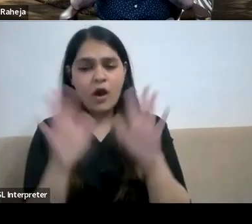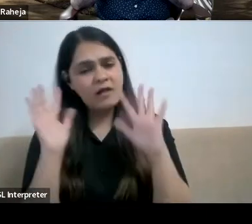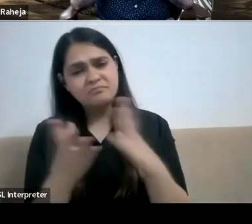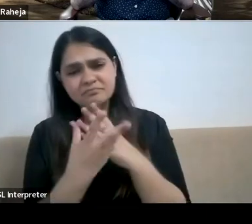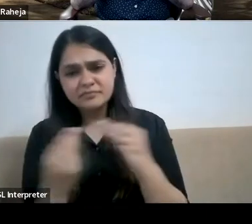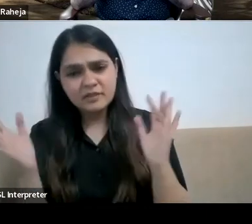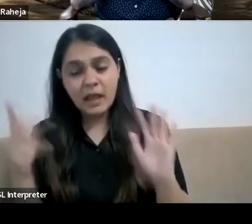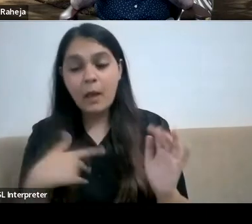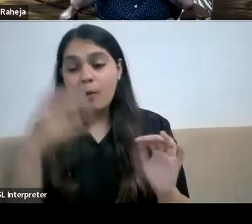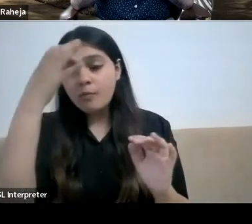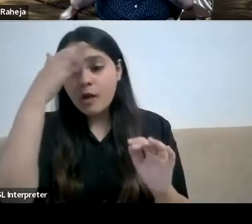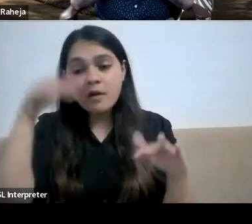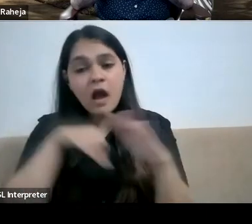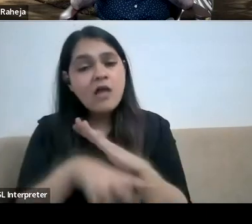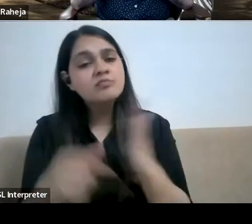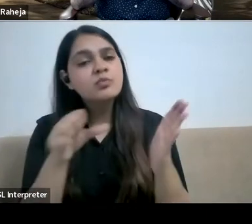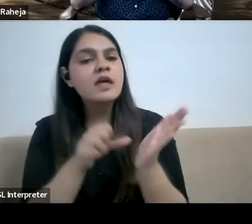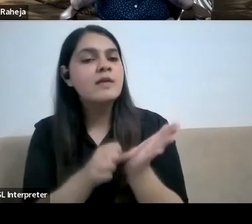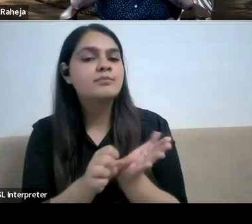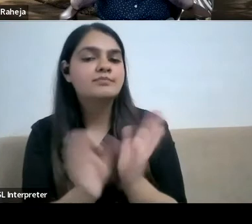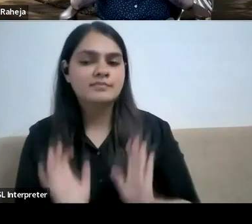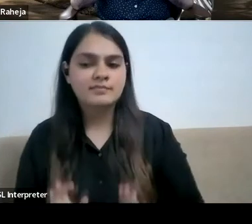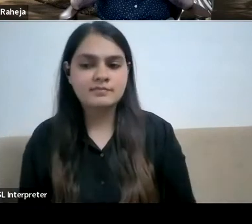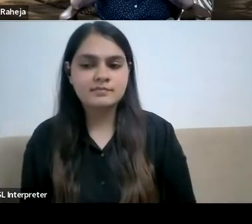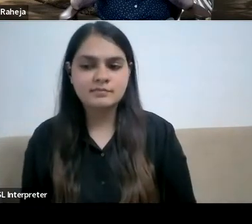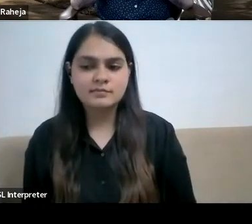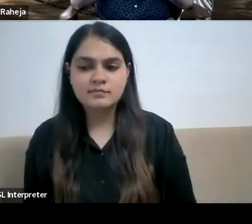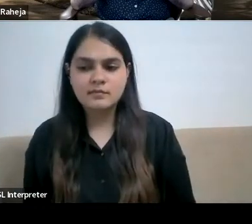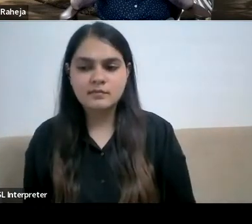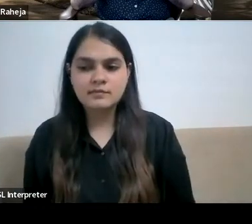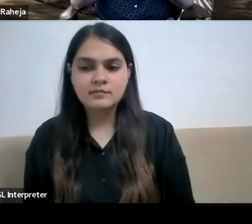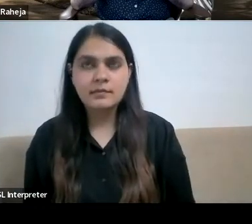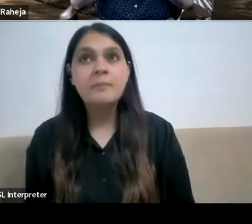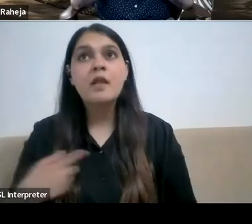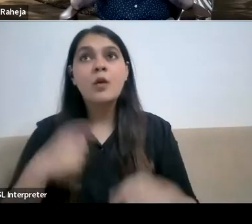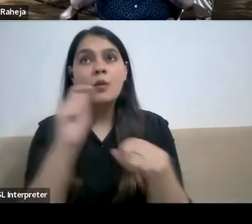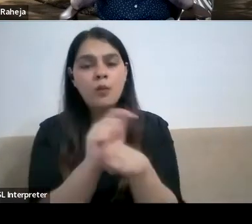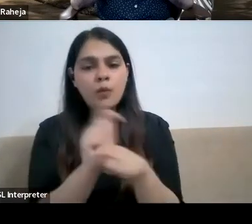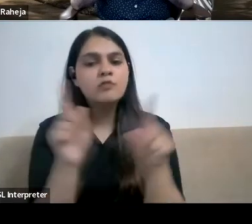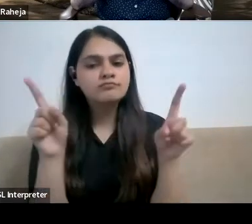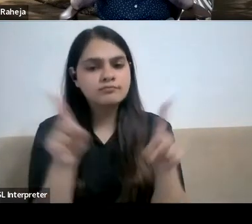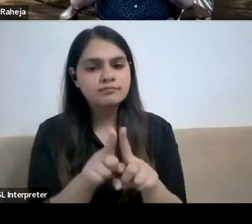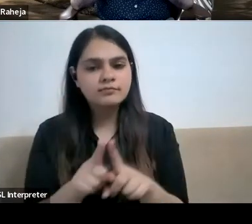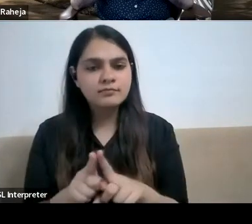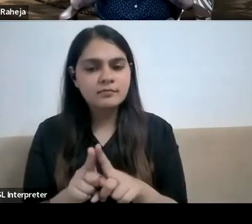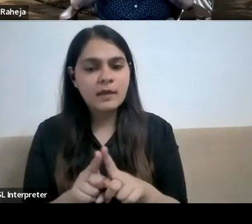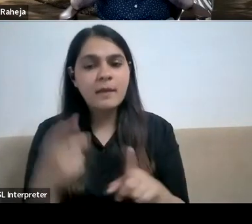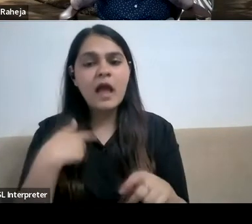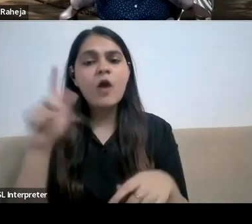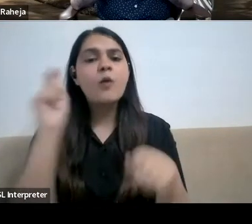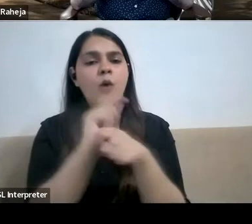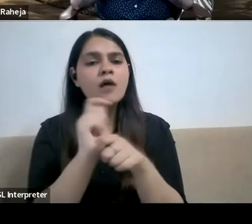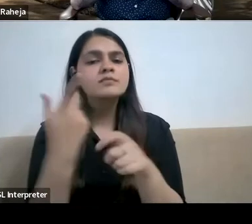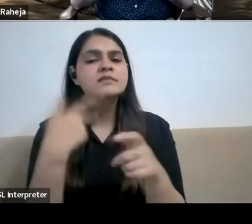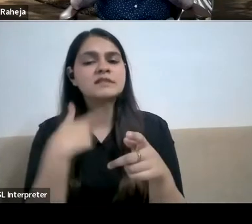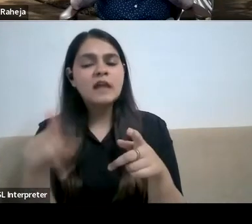with implementation. Yeah. And in fact, I also have worked with I'm an environmental